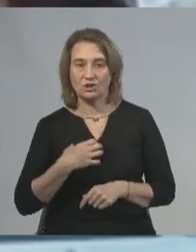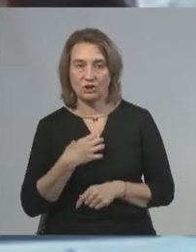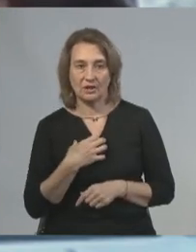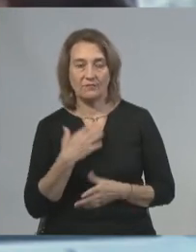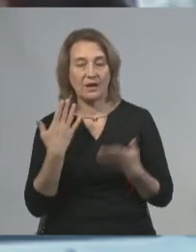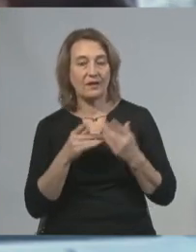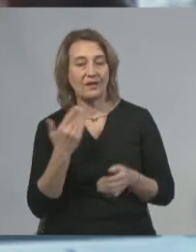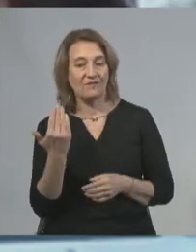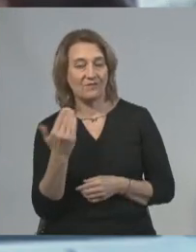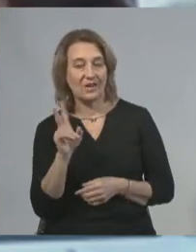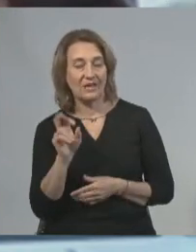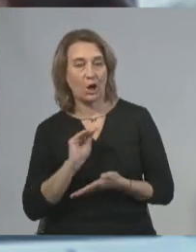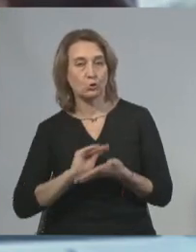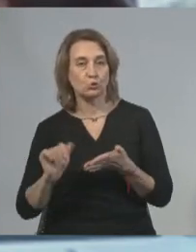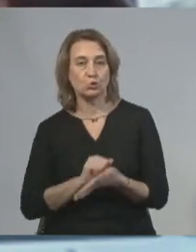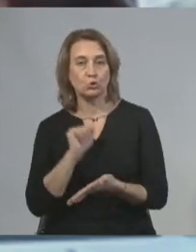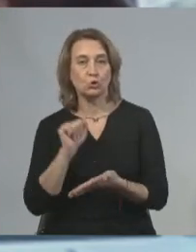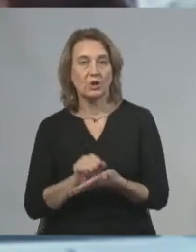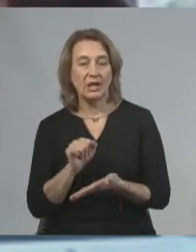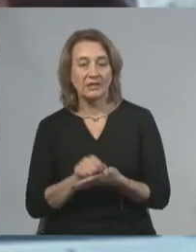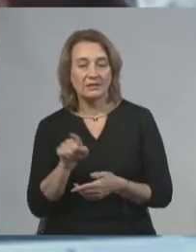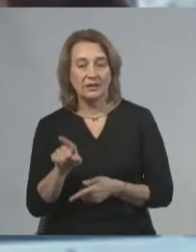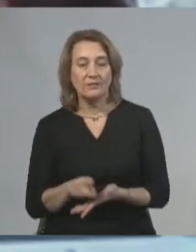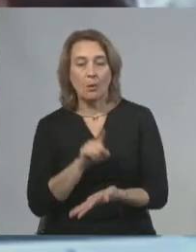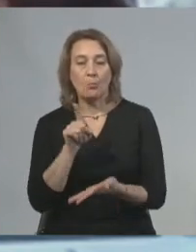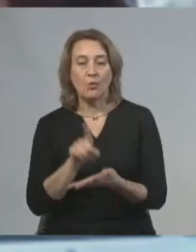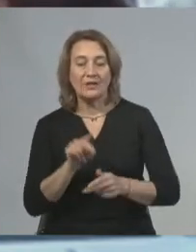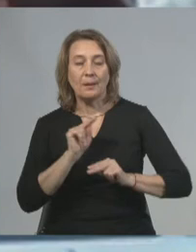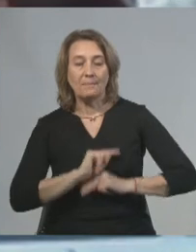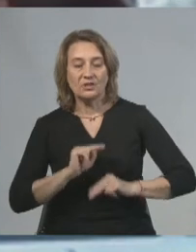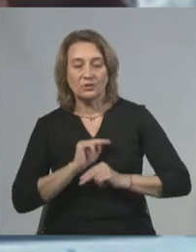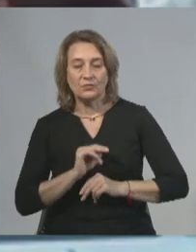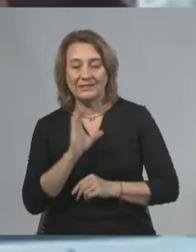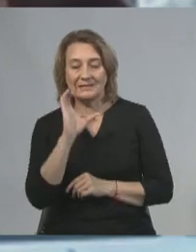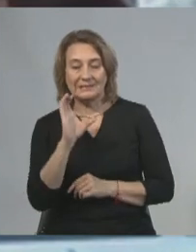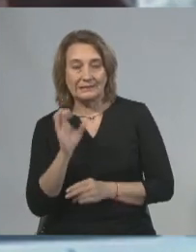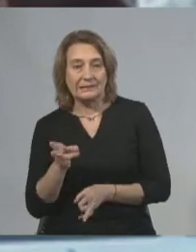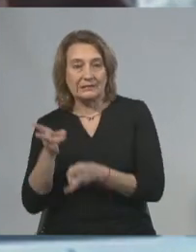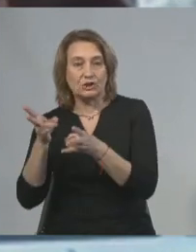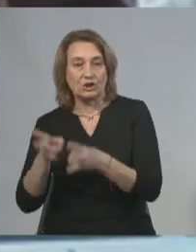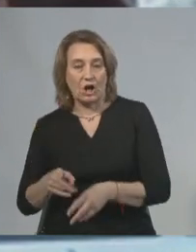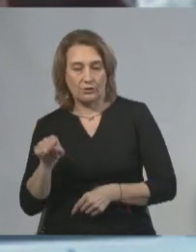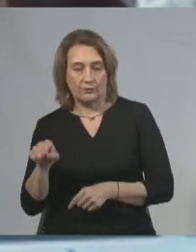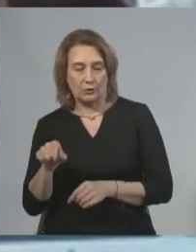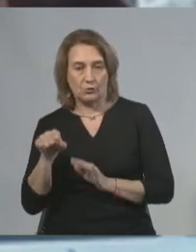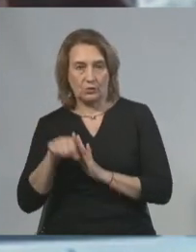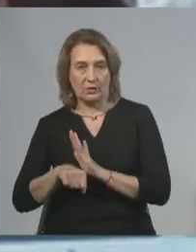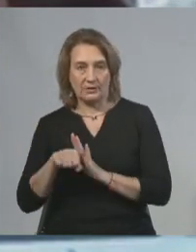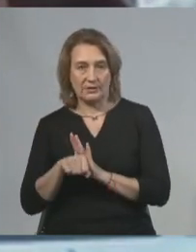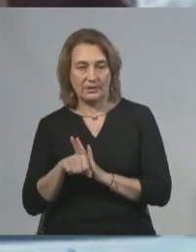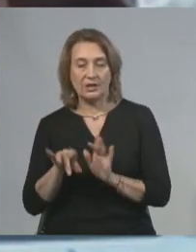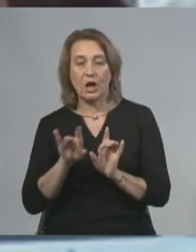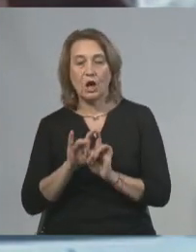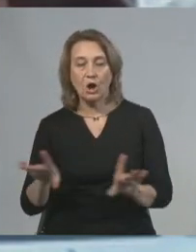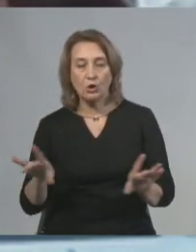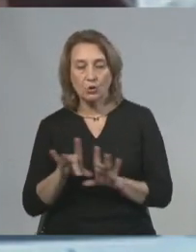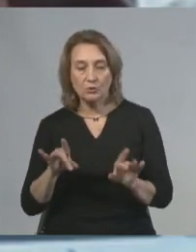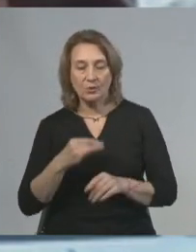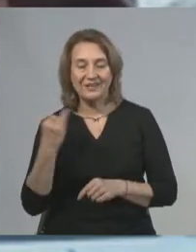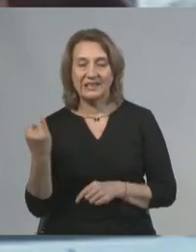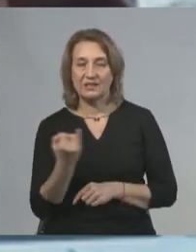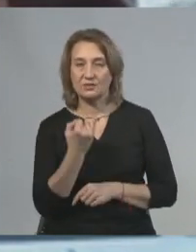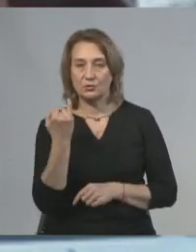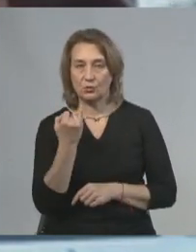victim uh what media exposure is going to bring to her so it is your duty to